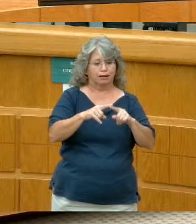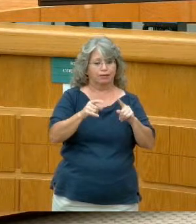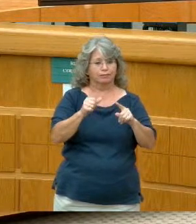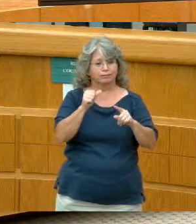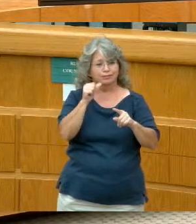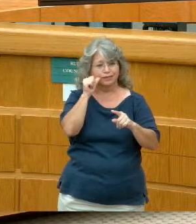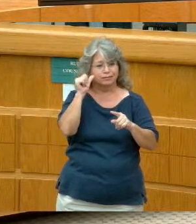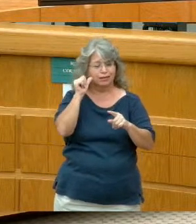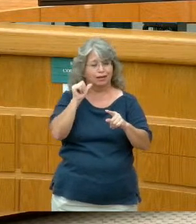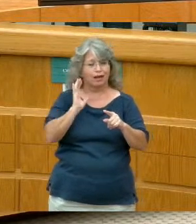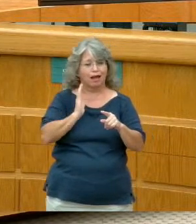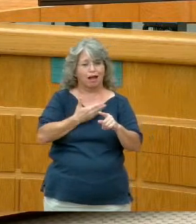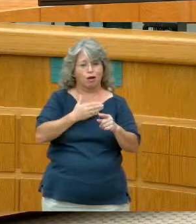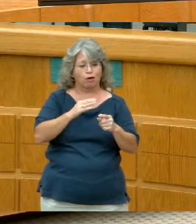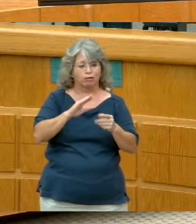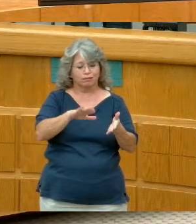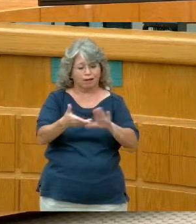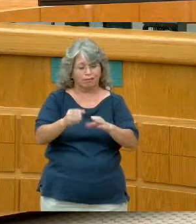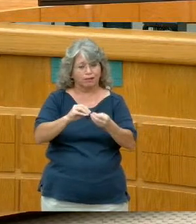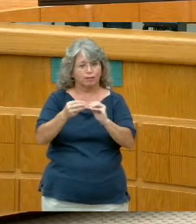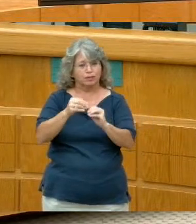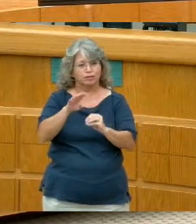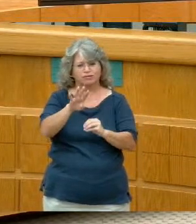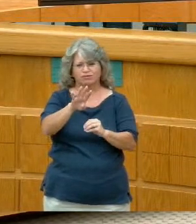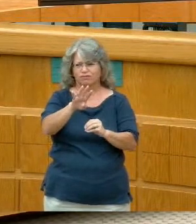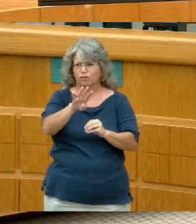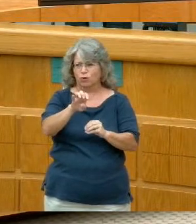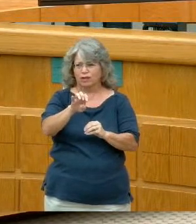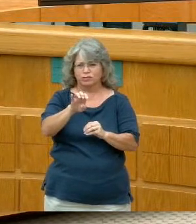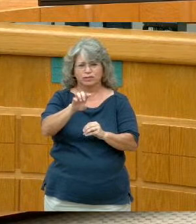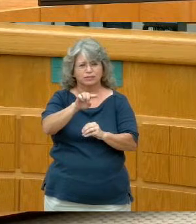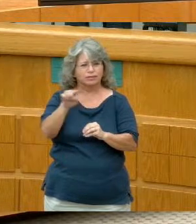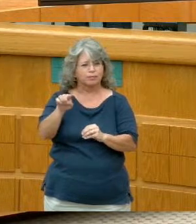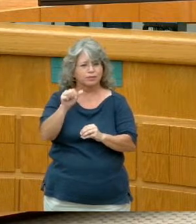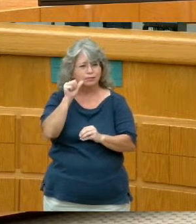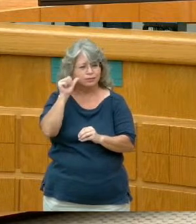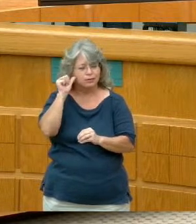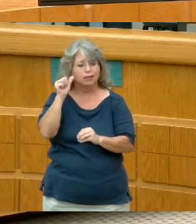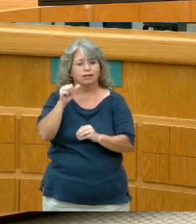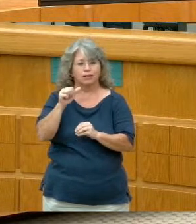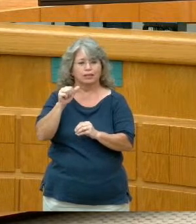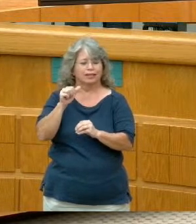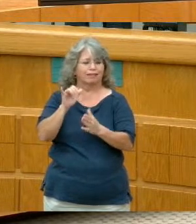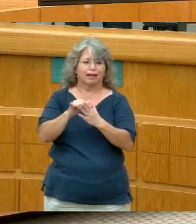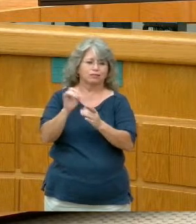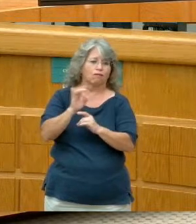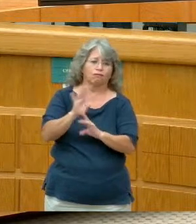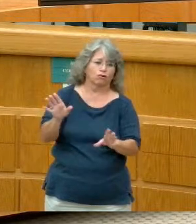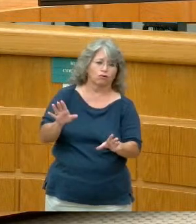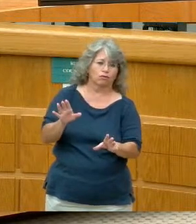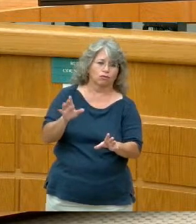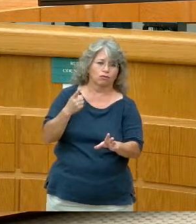yesterday are really actually quite brutal for our community. And we want